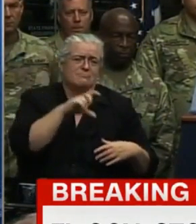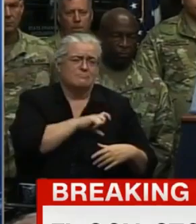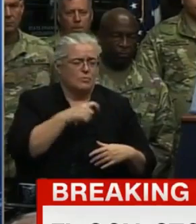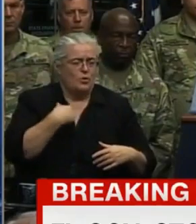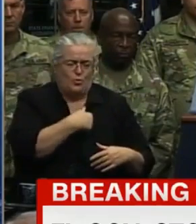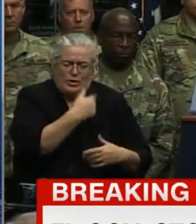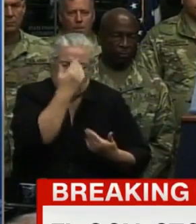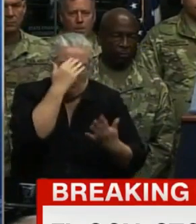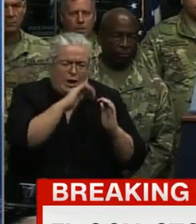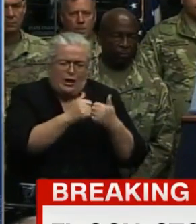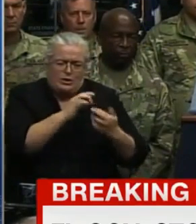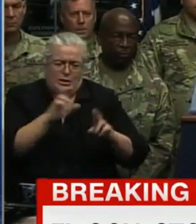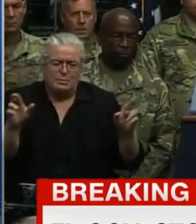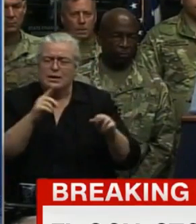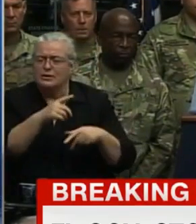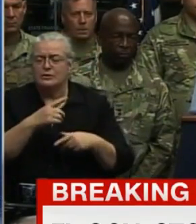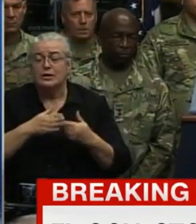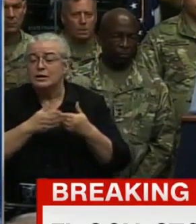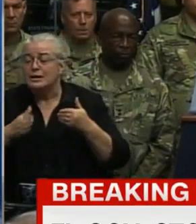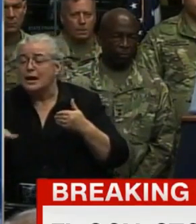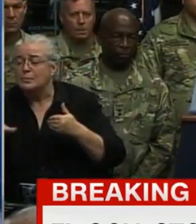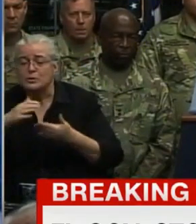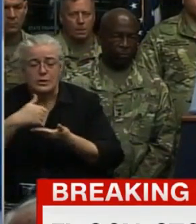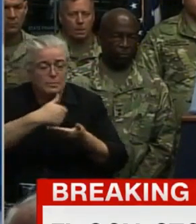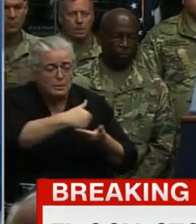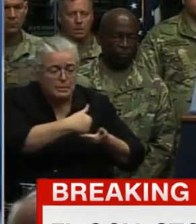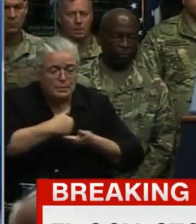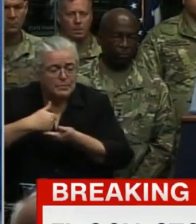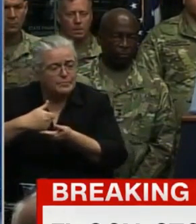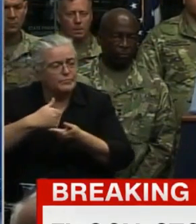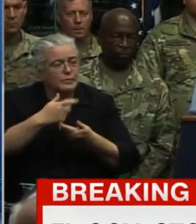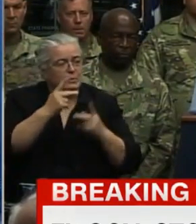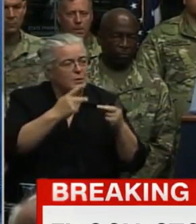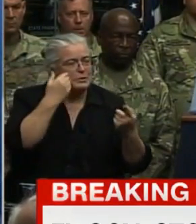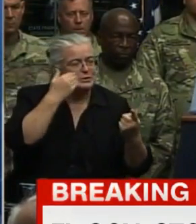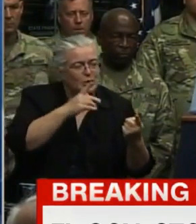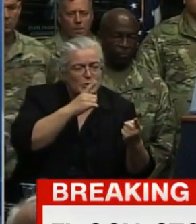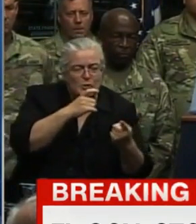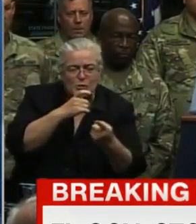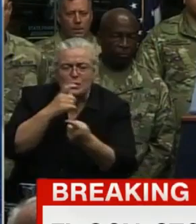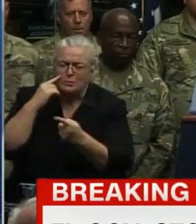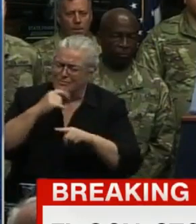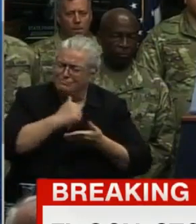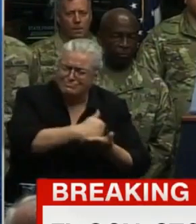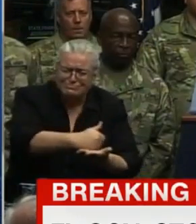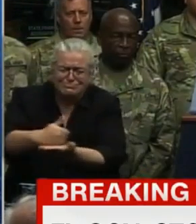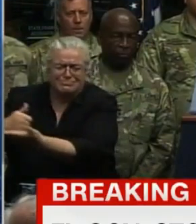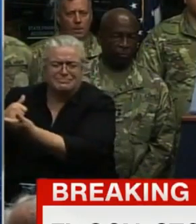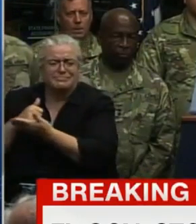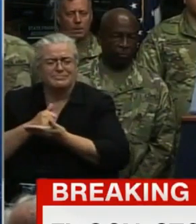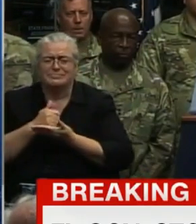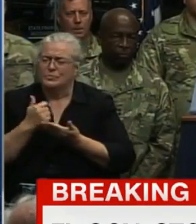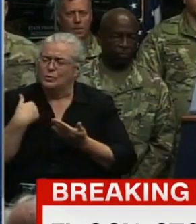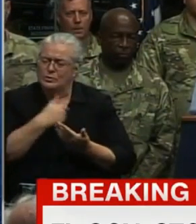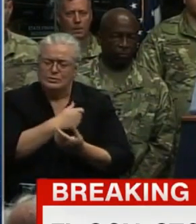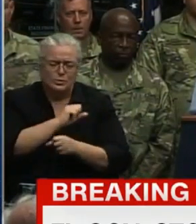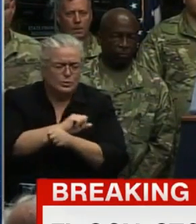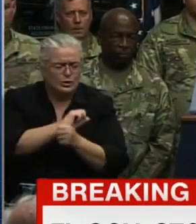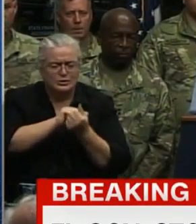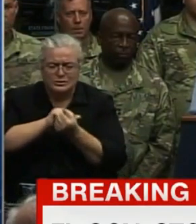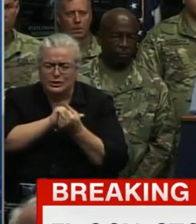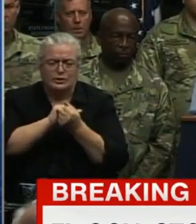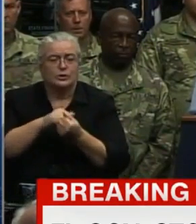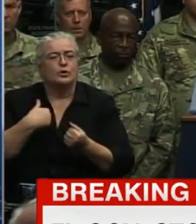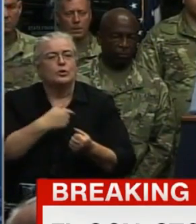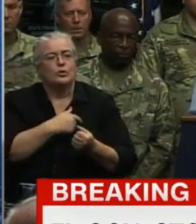prepared. Neighbors are helping neighbors, and strangers united as Floridians have come together to pull through this devastating storm. Let's